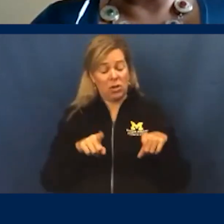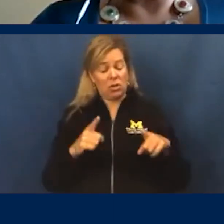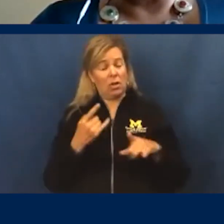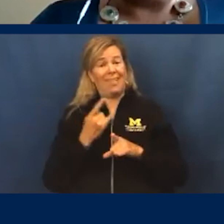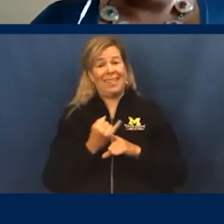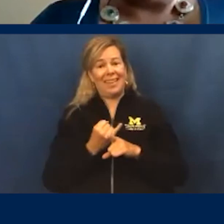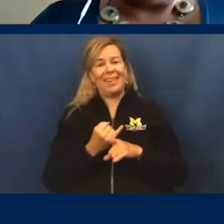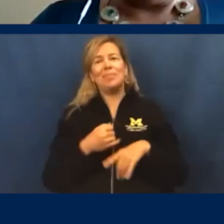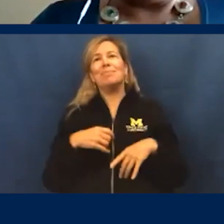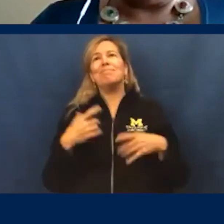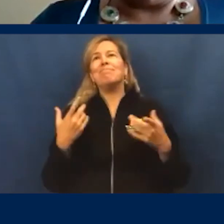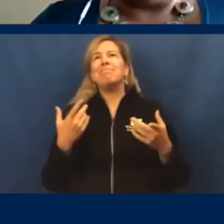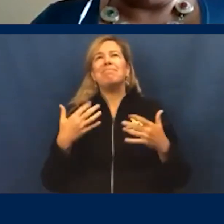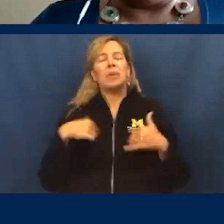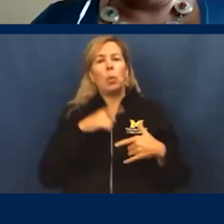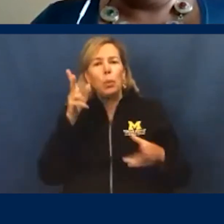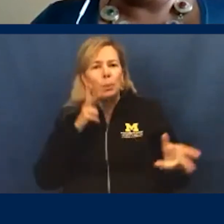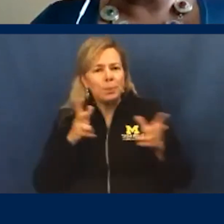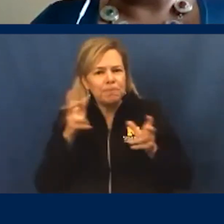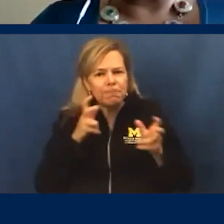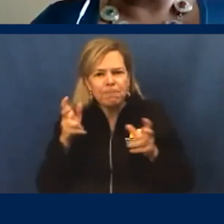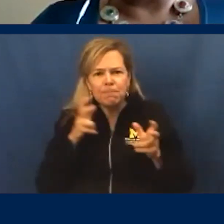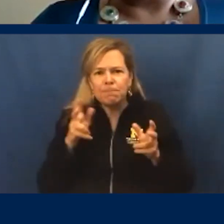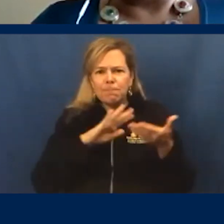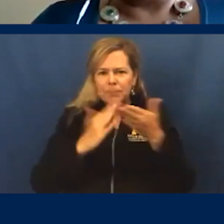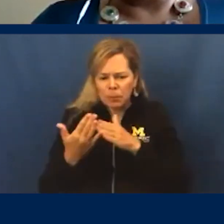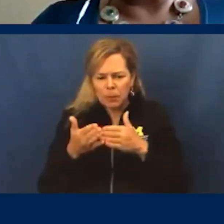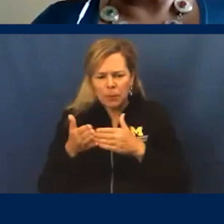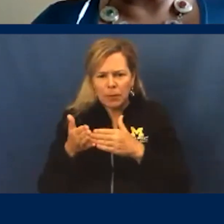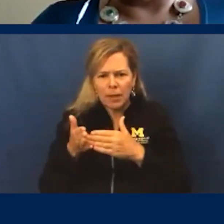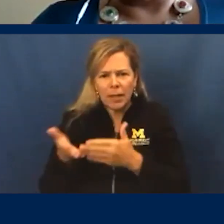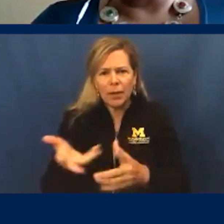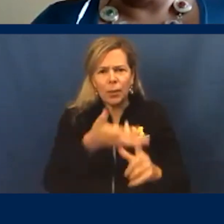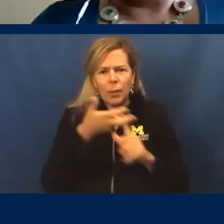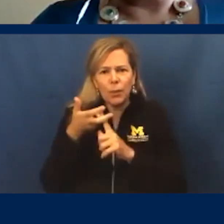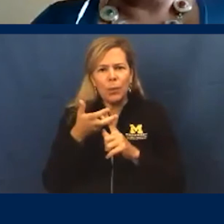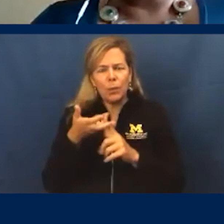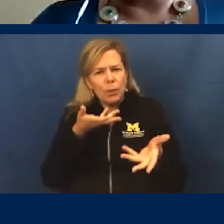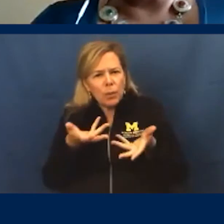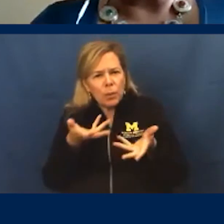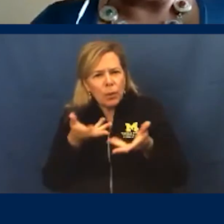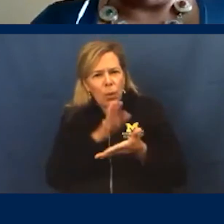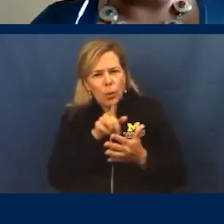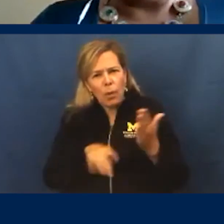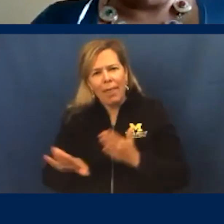that we listen to community members, we engage with them, we talk with them about what their needs are, and then we bring back